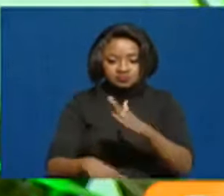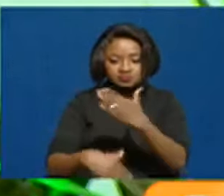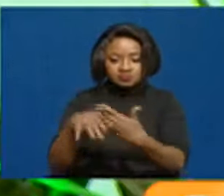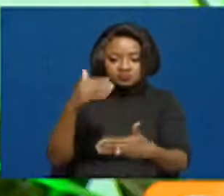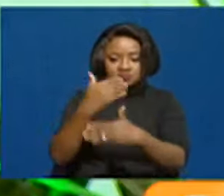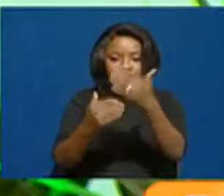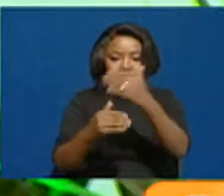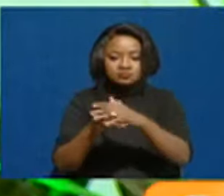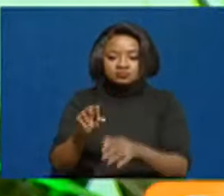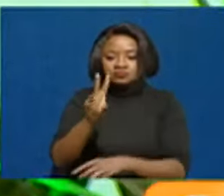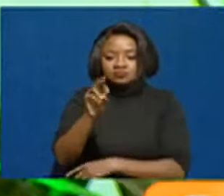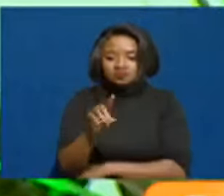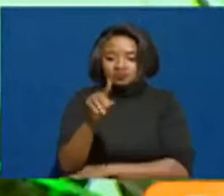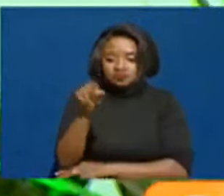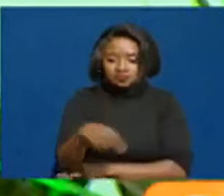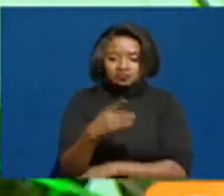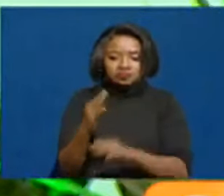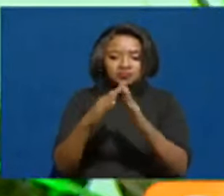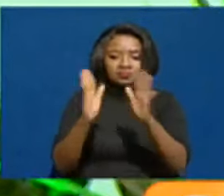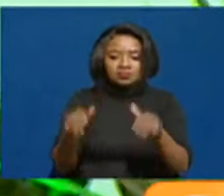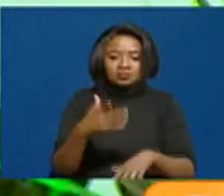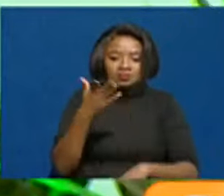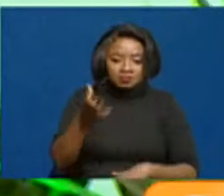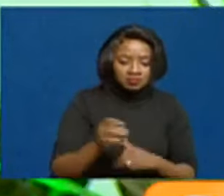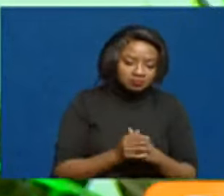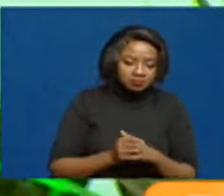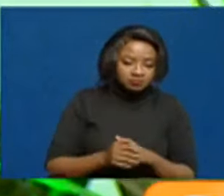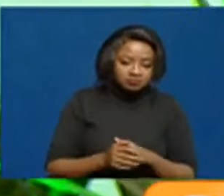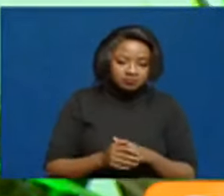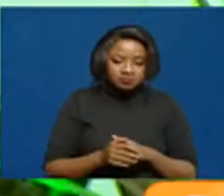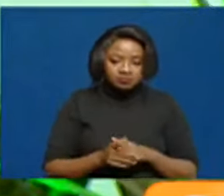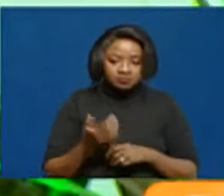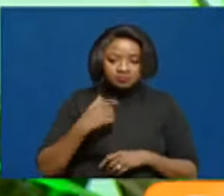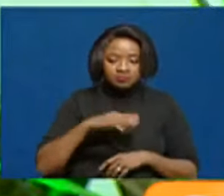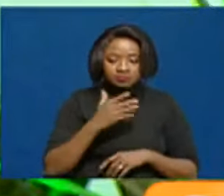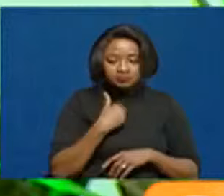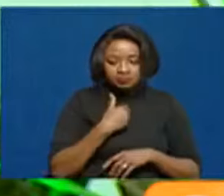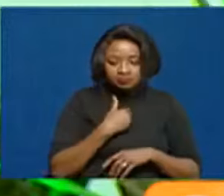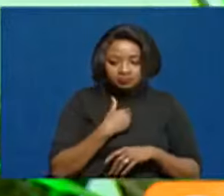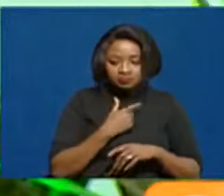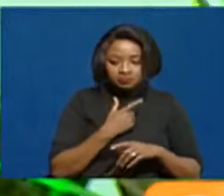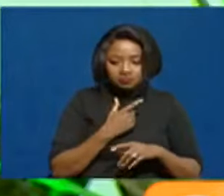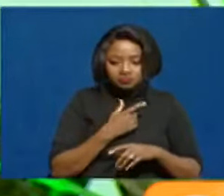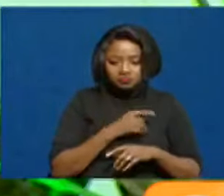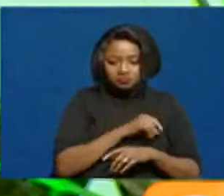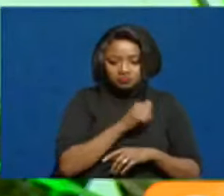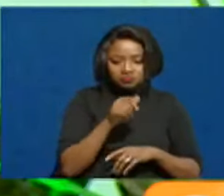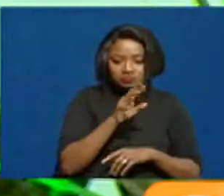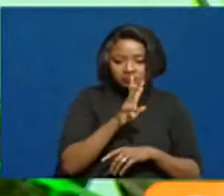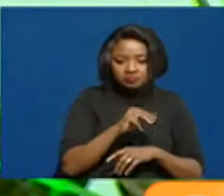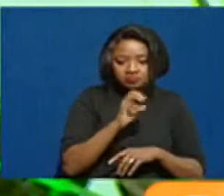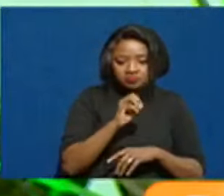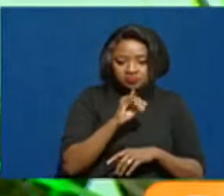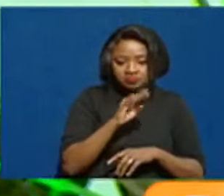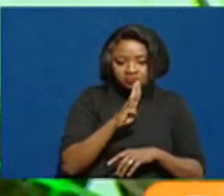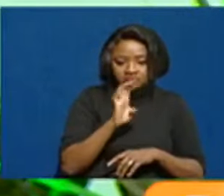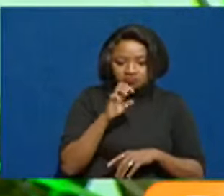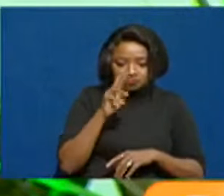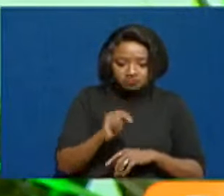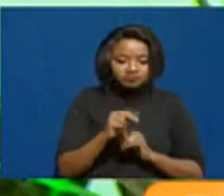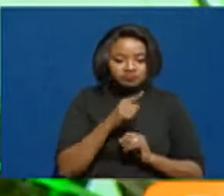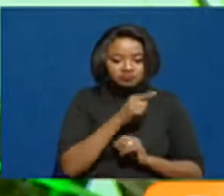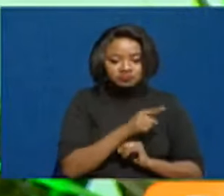20,000 houses. We have the KIPES, which is at Moiben. It's going to cause what we